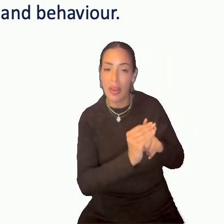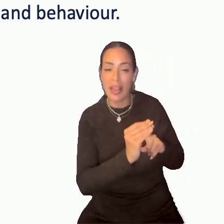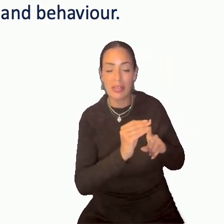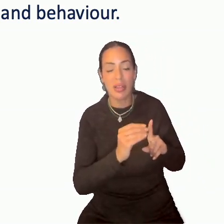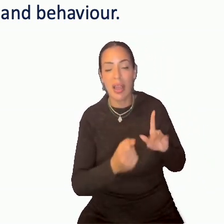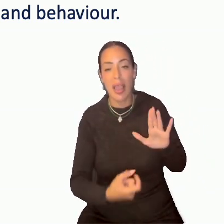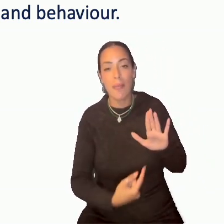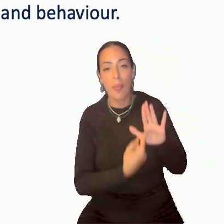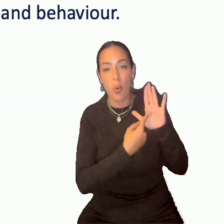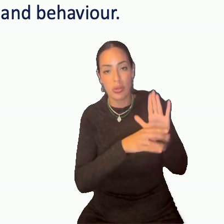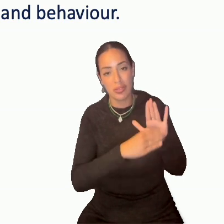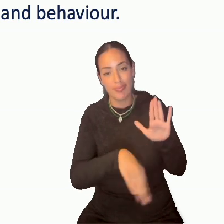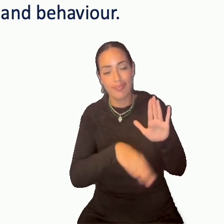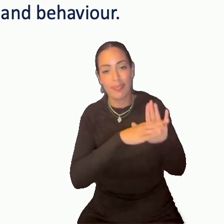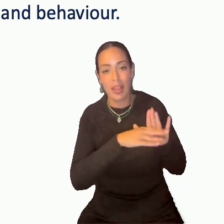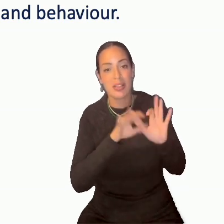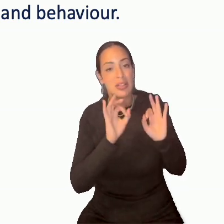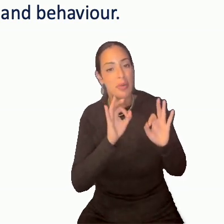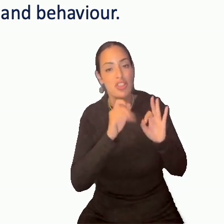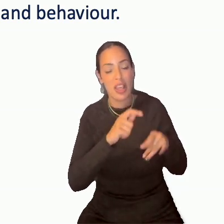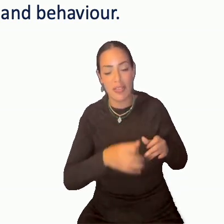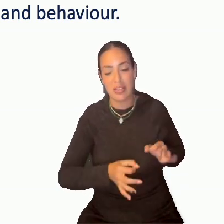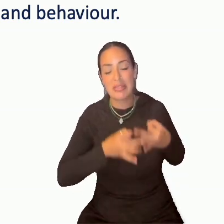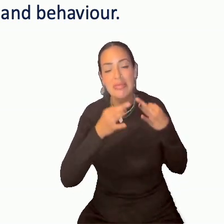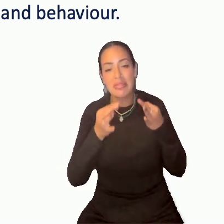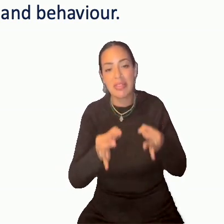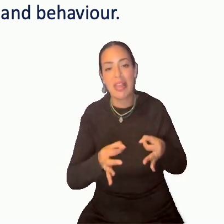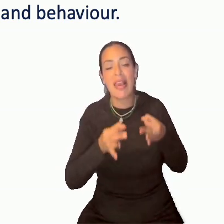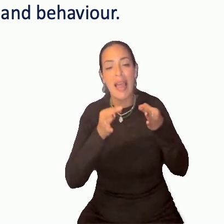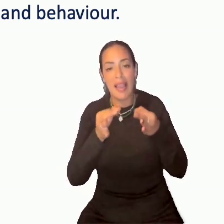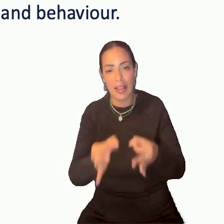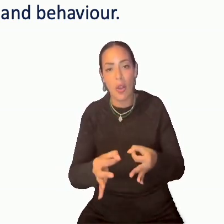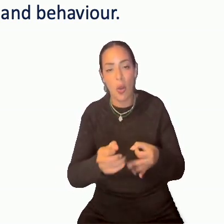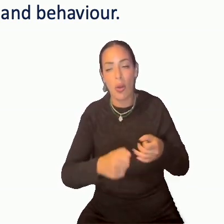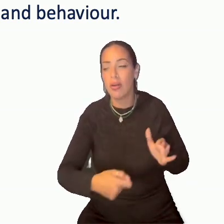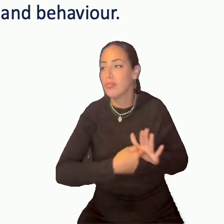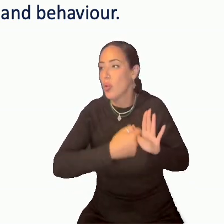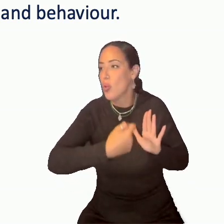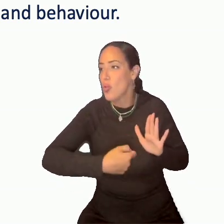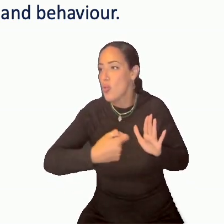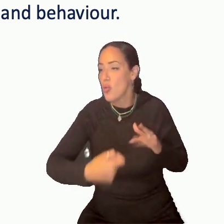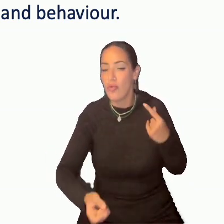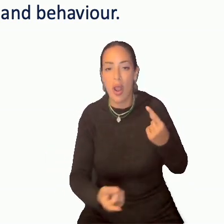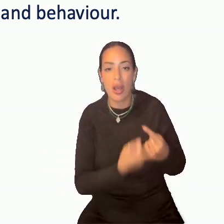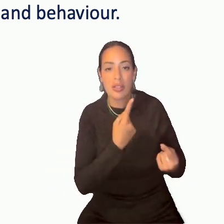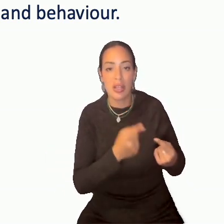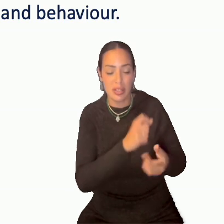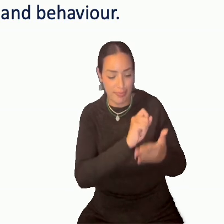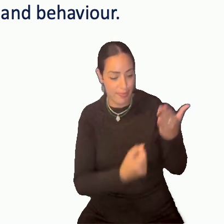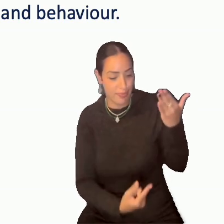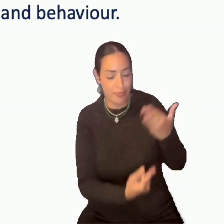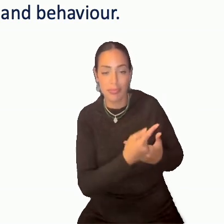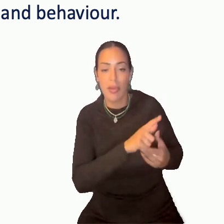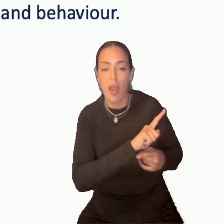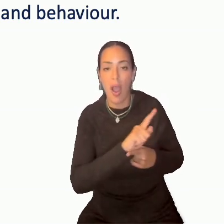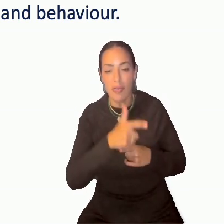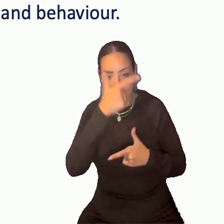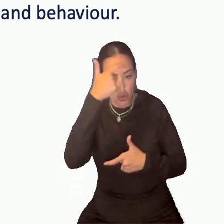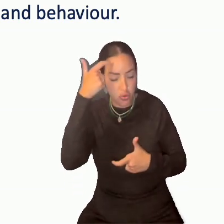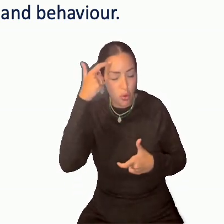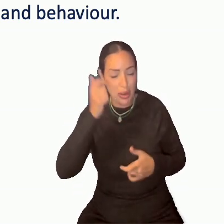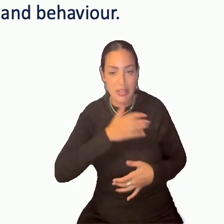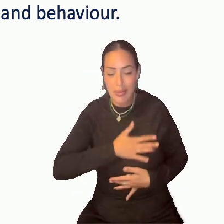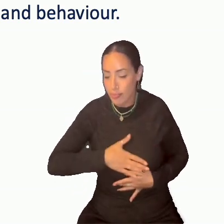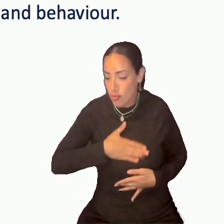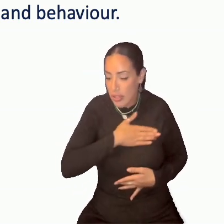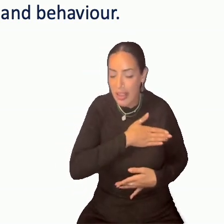for answers for additional information. In the aftermath of a traumatic bereavement, there are many things which are outside of our control